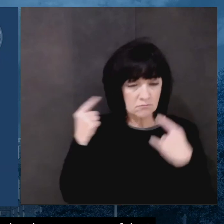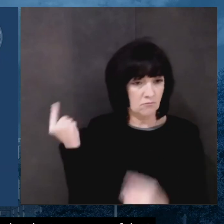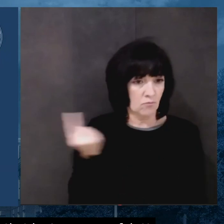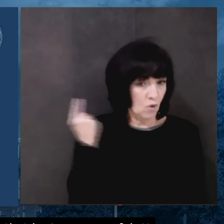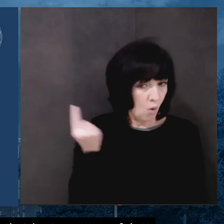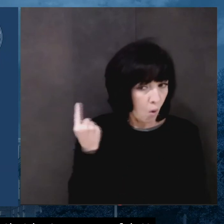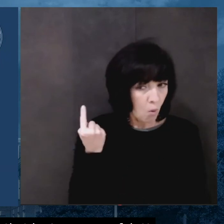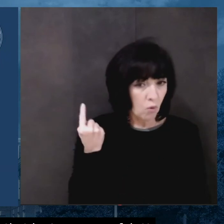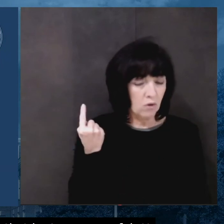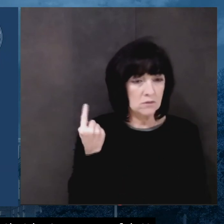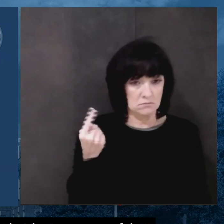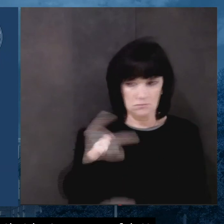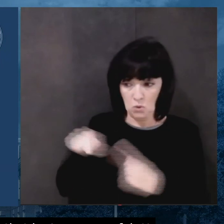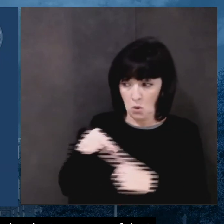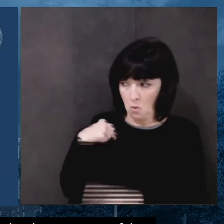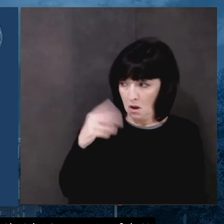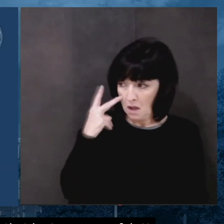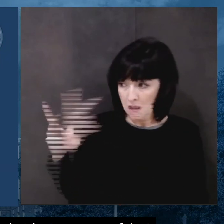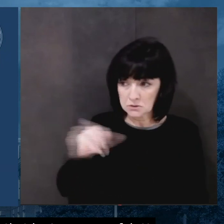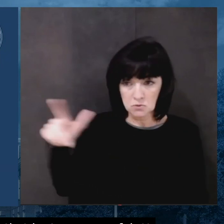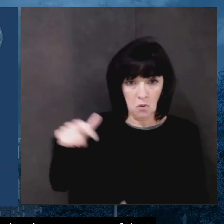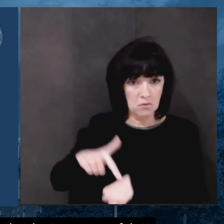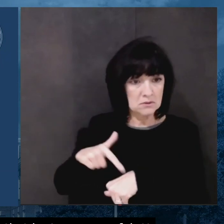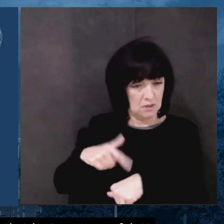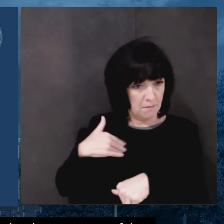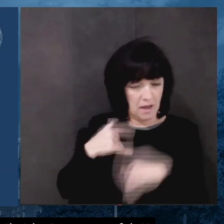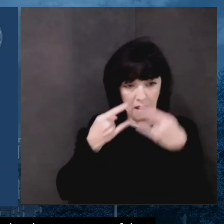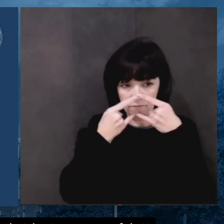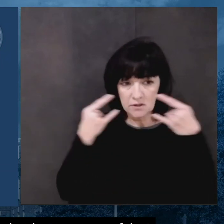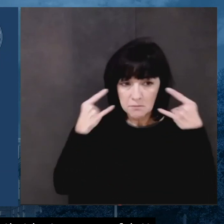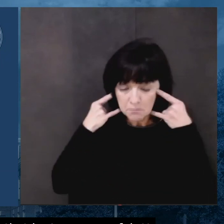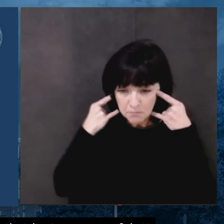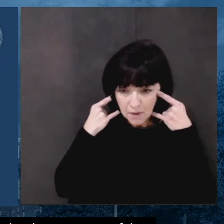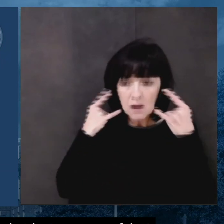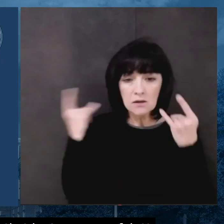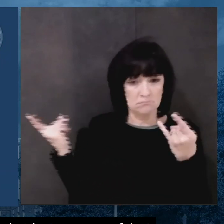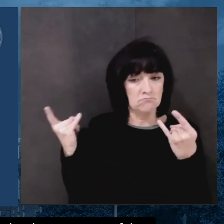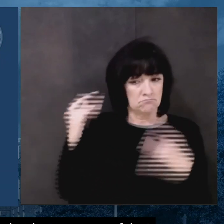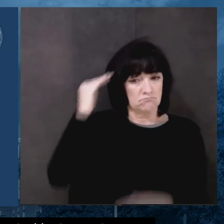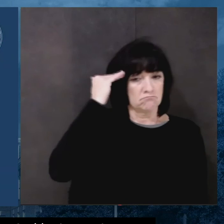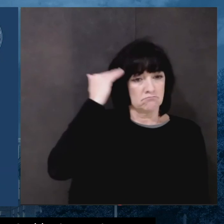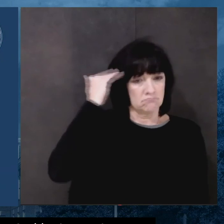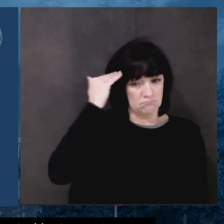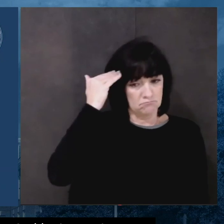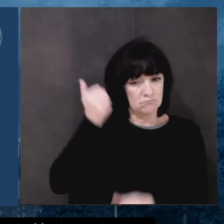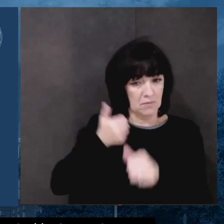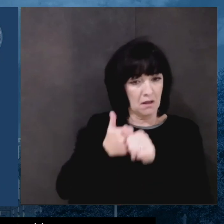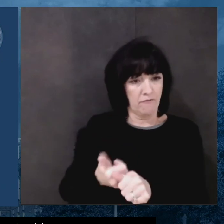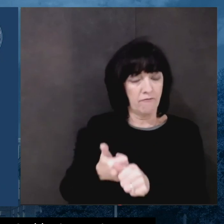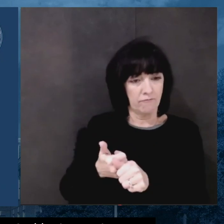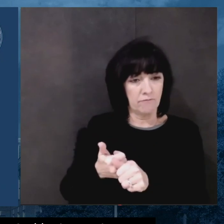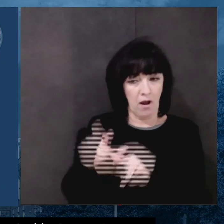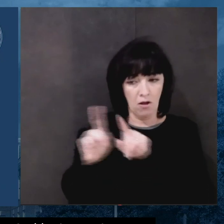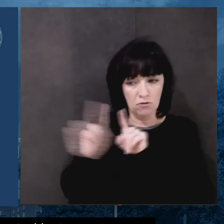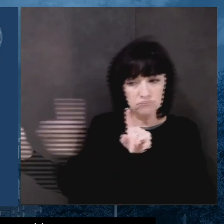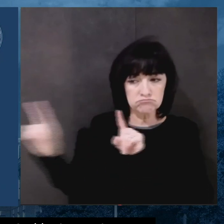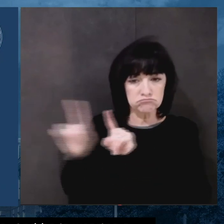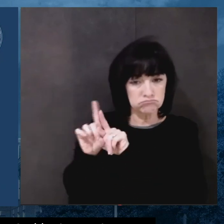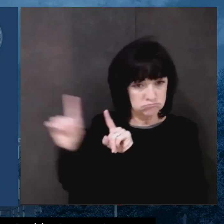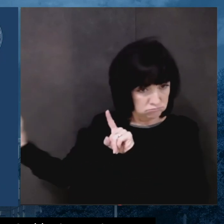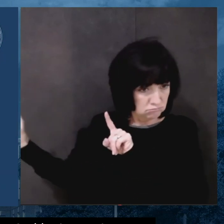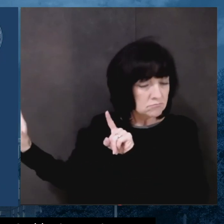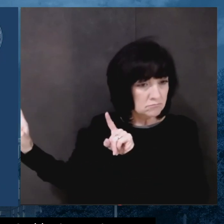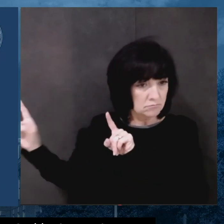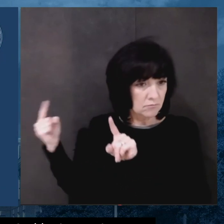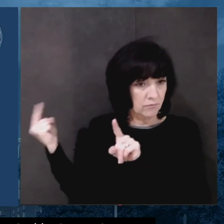Certainly, when I see him all the time, he's wearing a mask. He's very conscious of the restrictions with respect to 6-foot